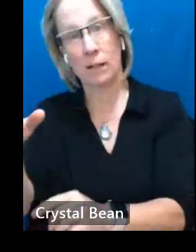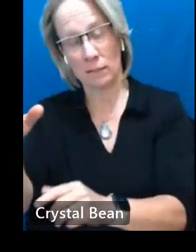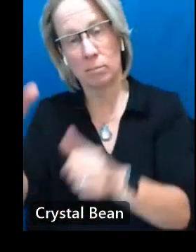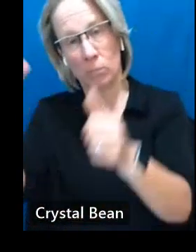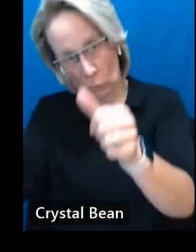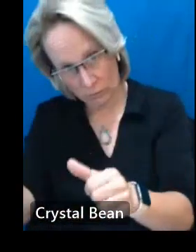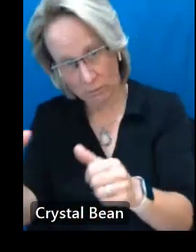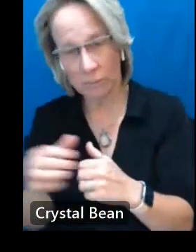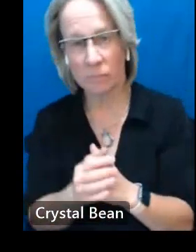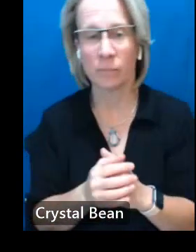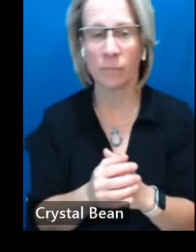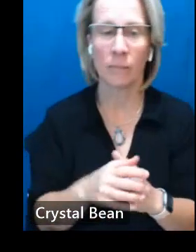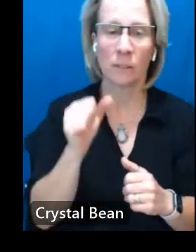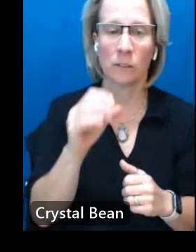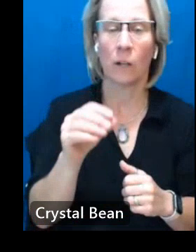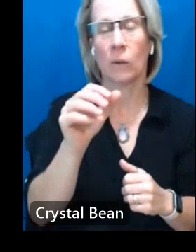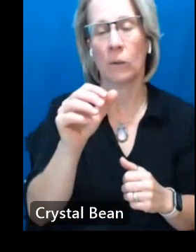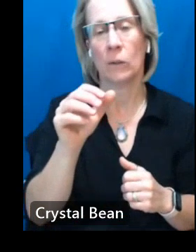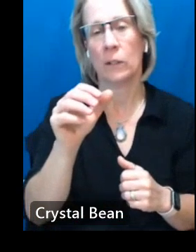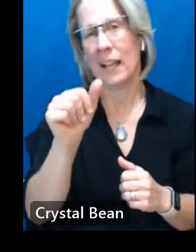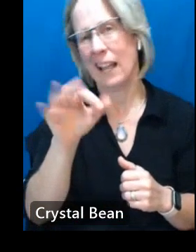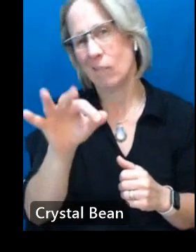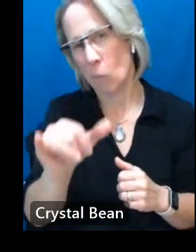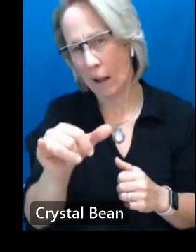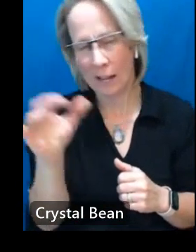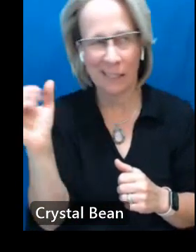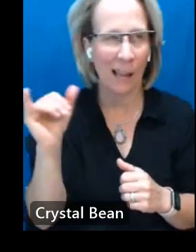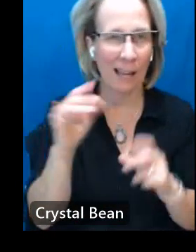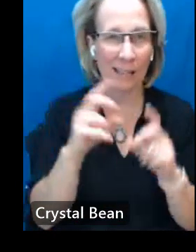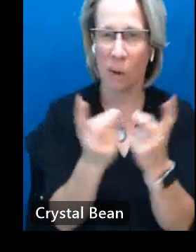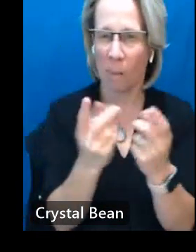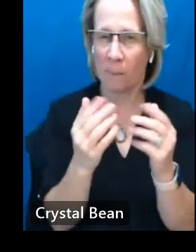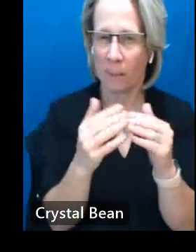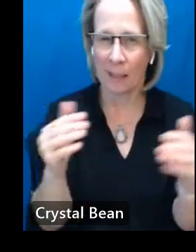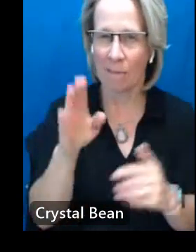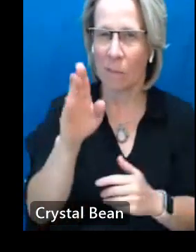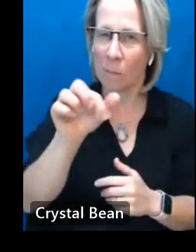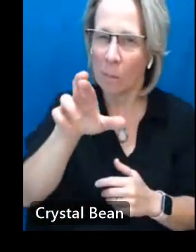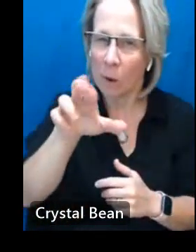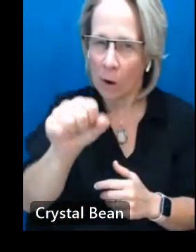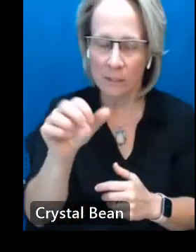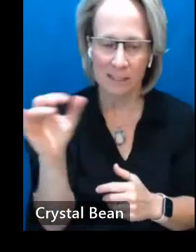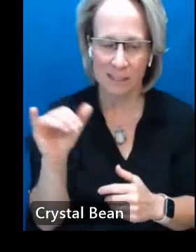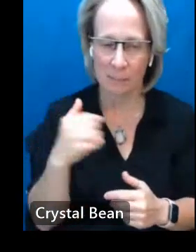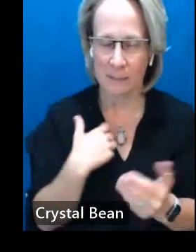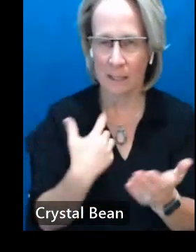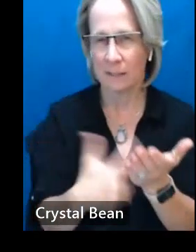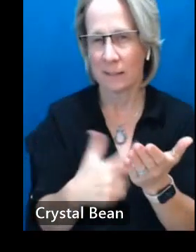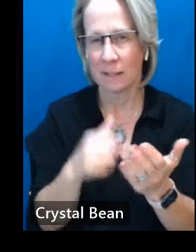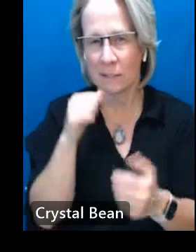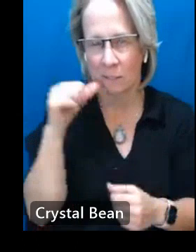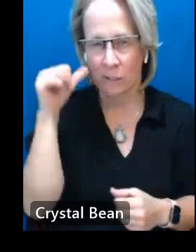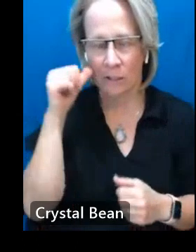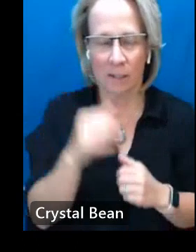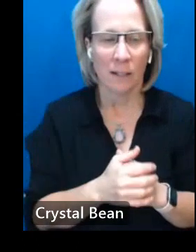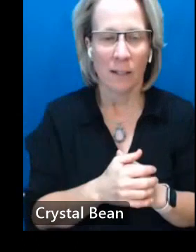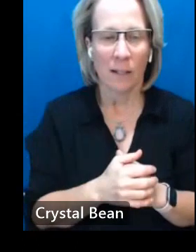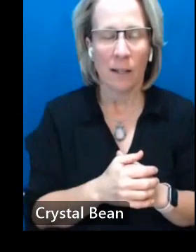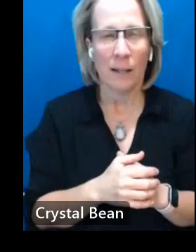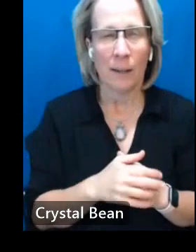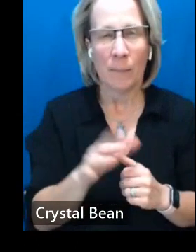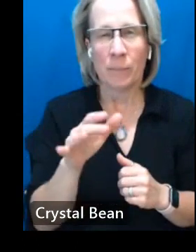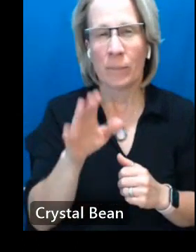agency level adjustments, such as department level bars. Okay, so like I talked about yesterday, these are those bars that you do